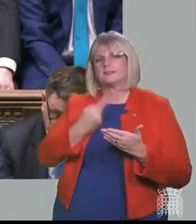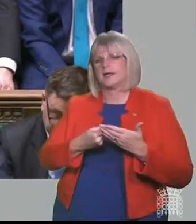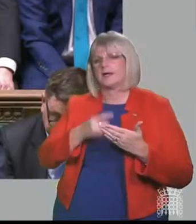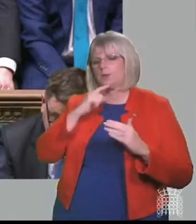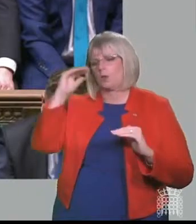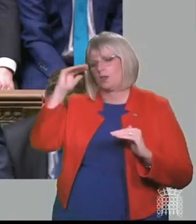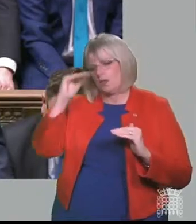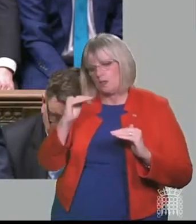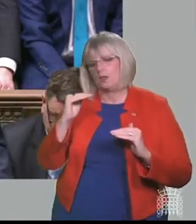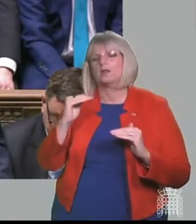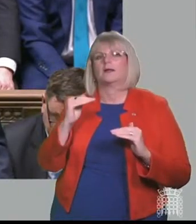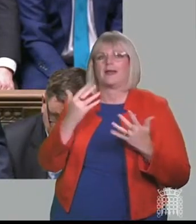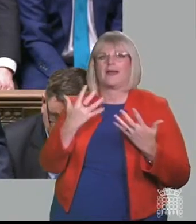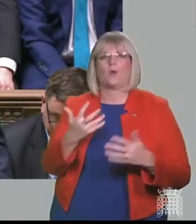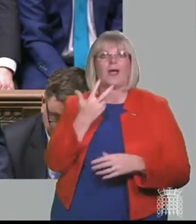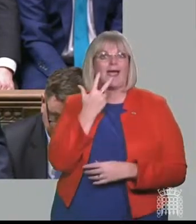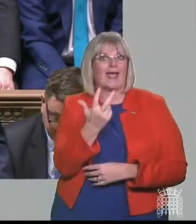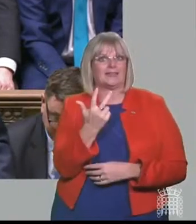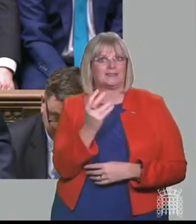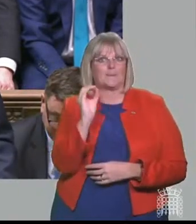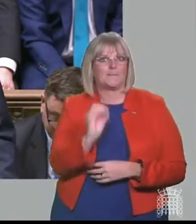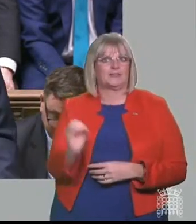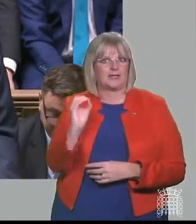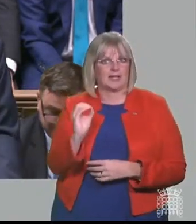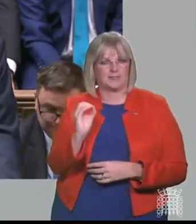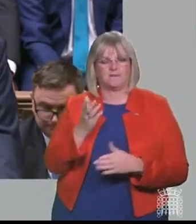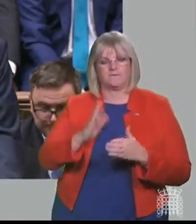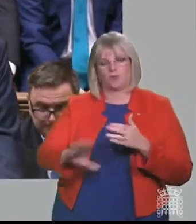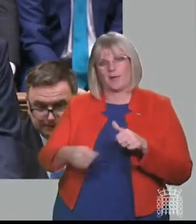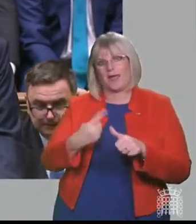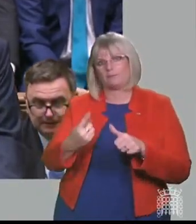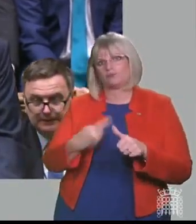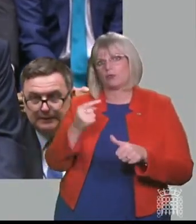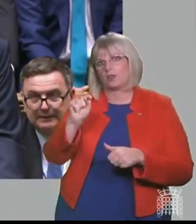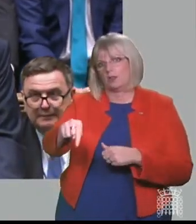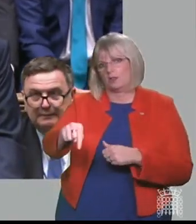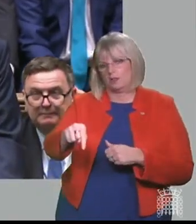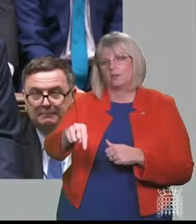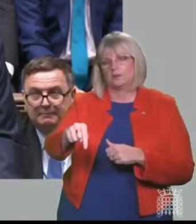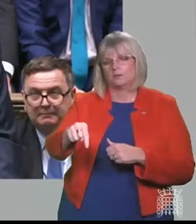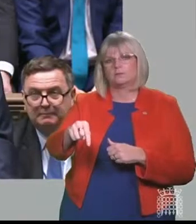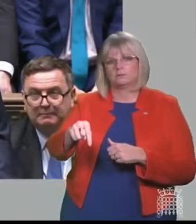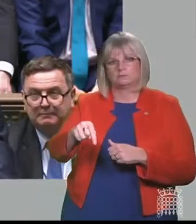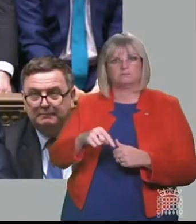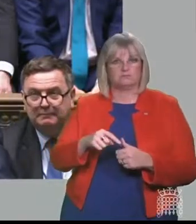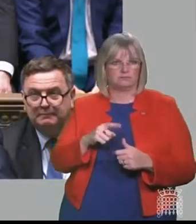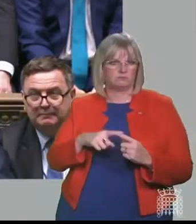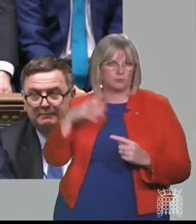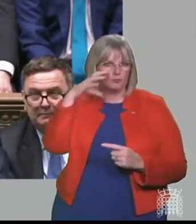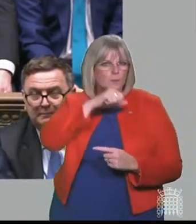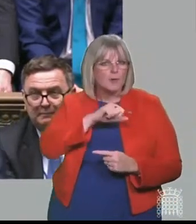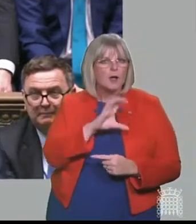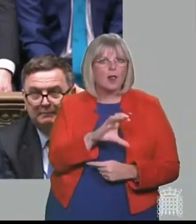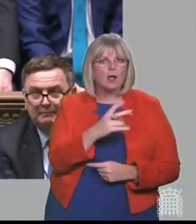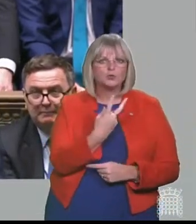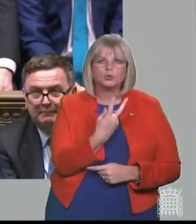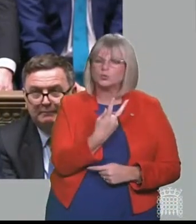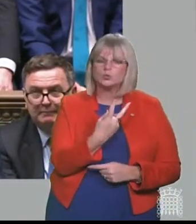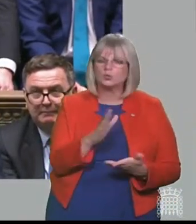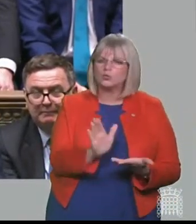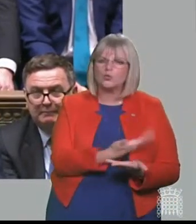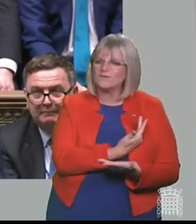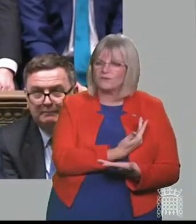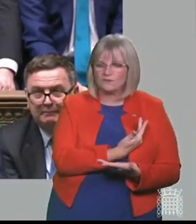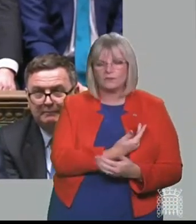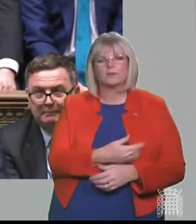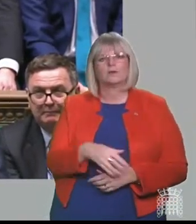point to 8% from April. Taken together with the abolition of the compulsory Class 2 charge, these reforms